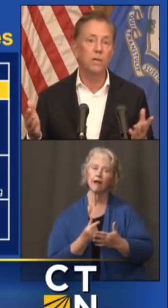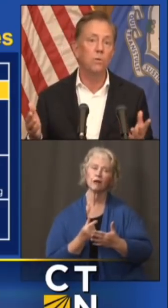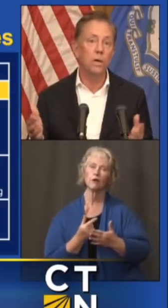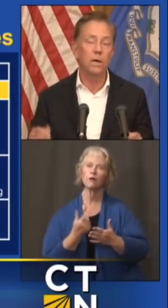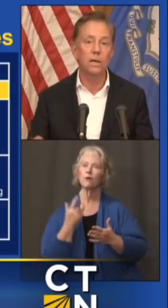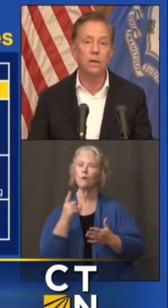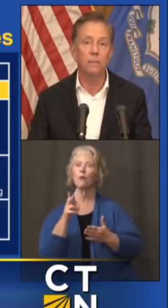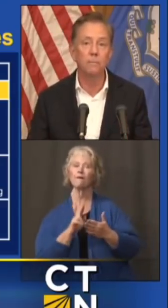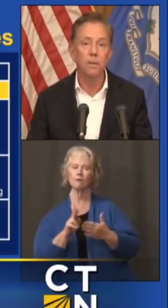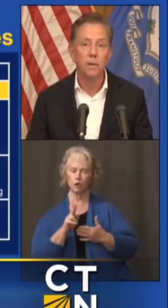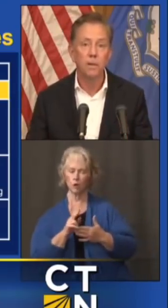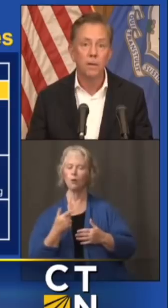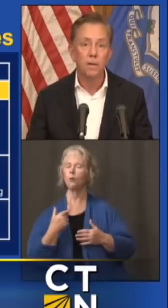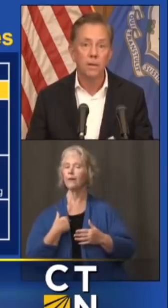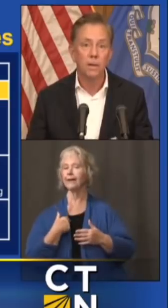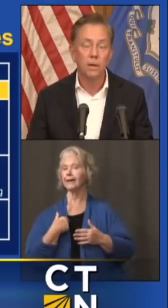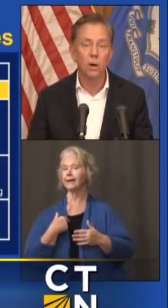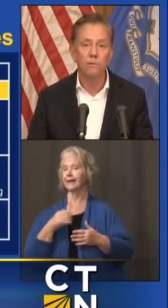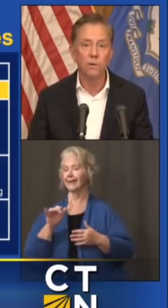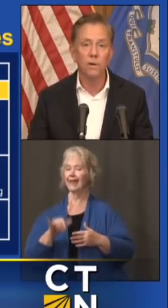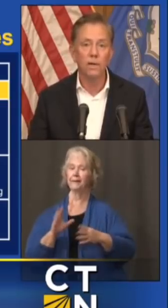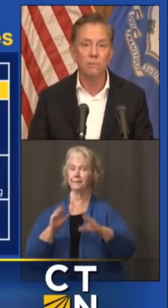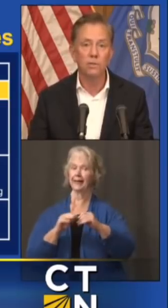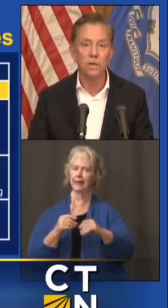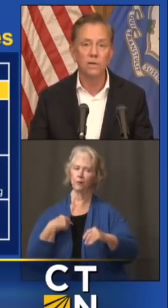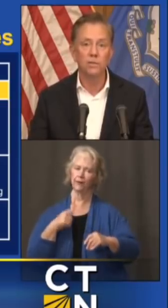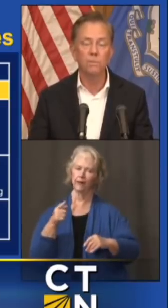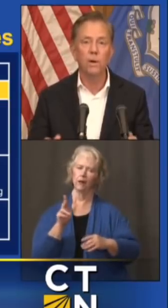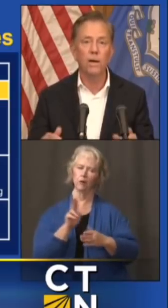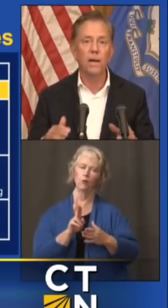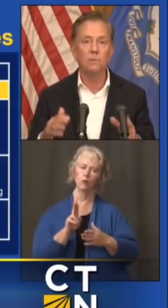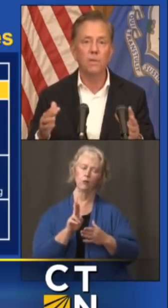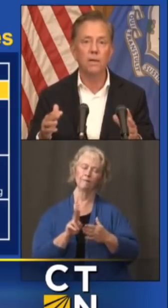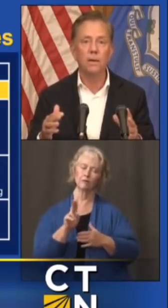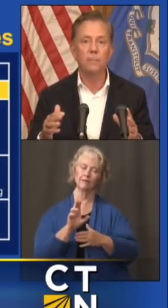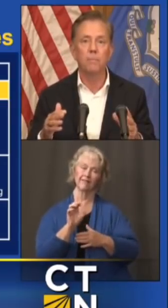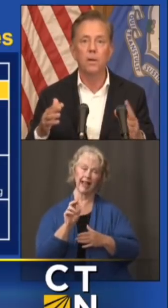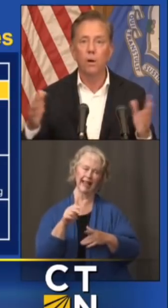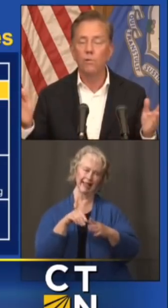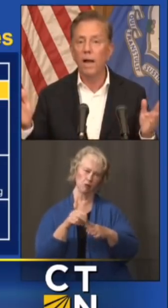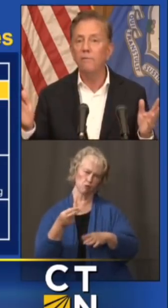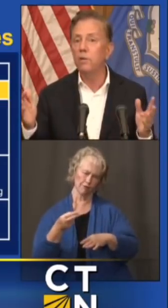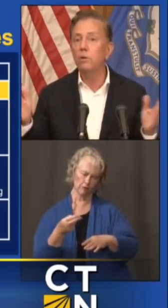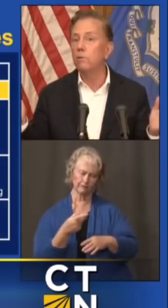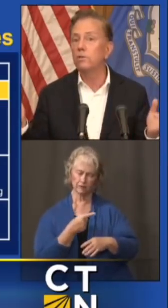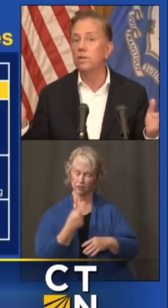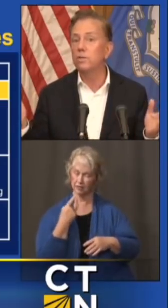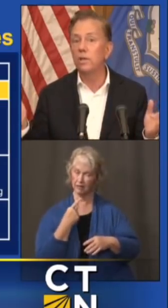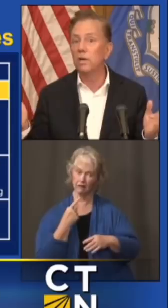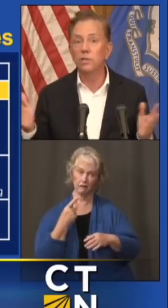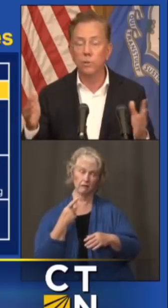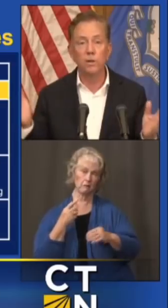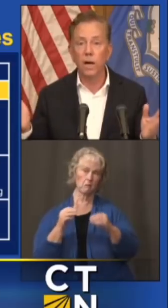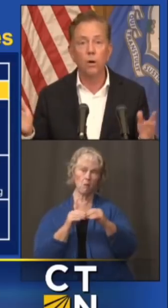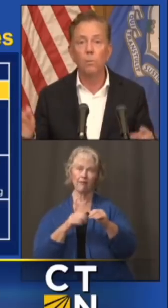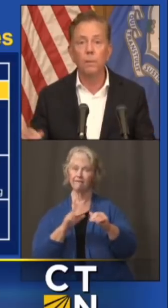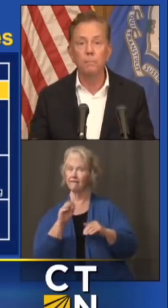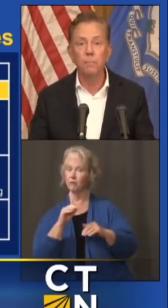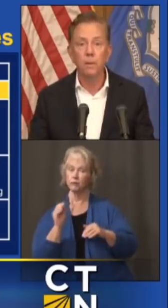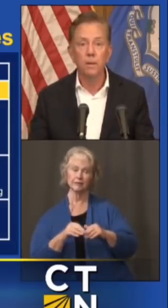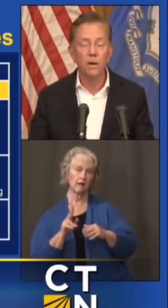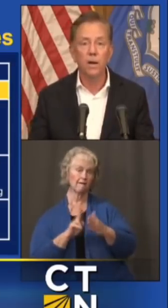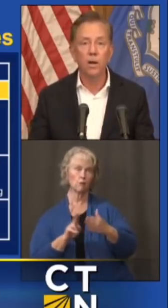did meet at UConn, Hartford, and it was, she pointed out that over half the universities in the country are not